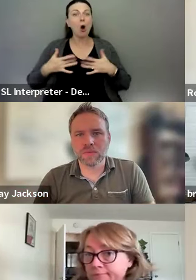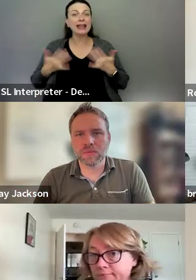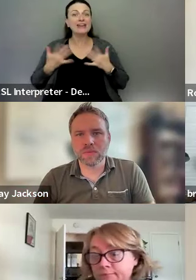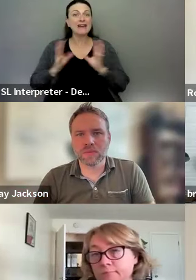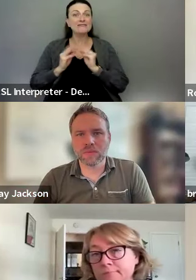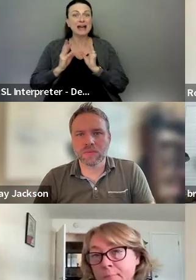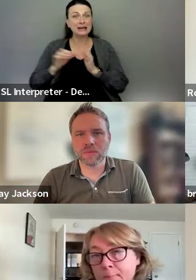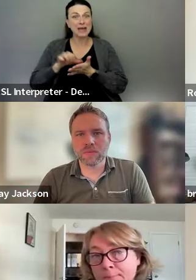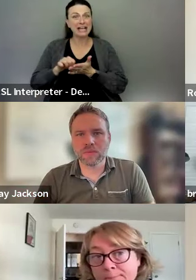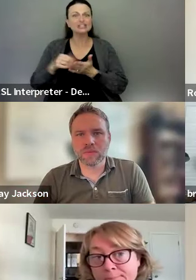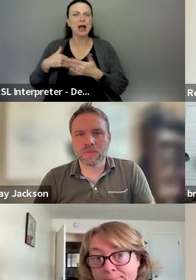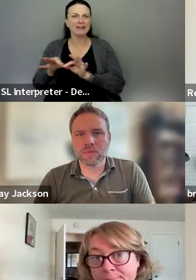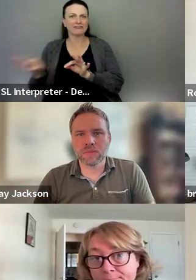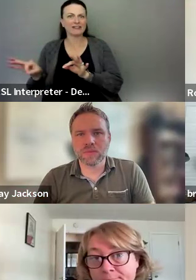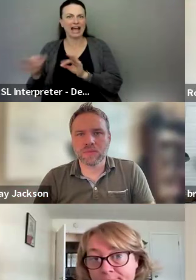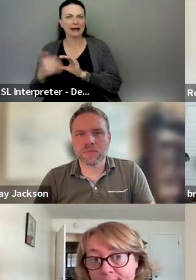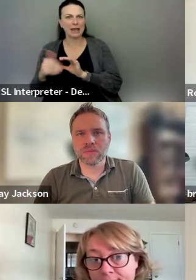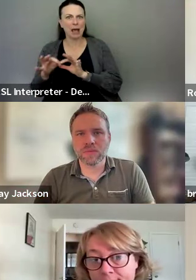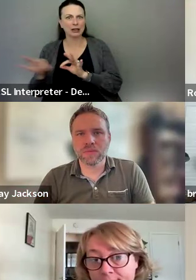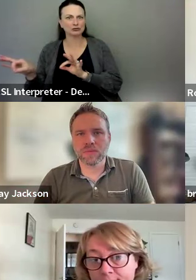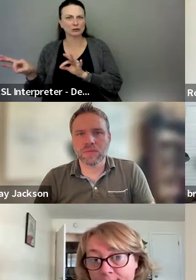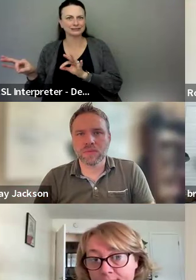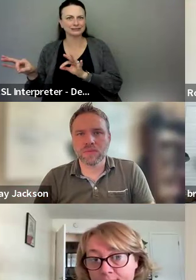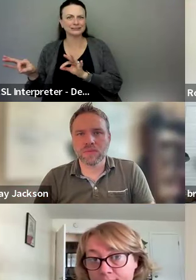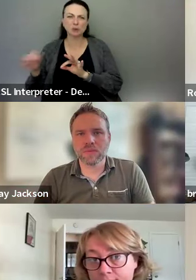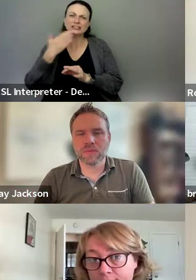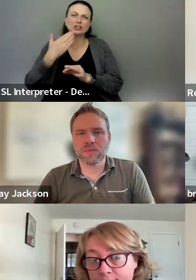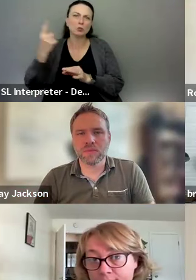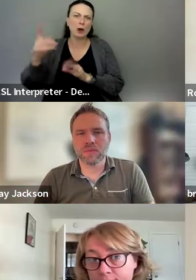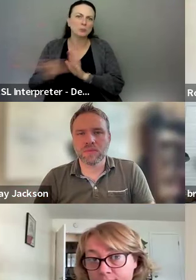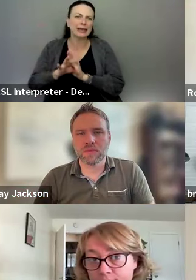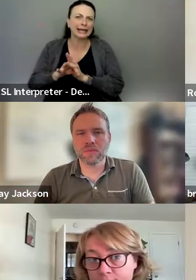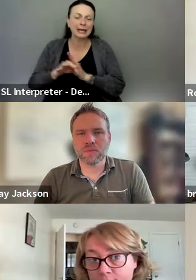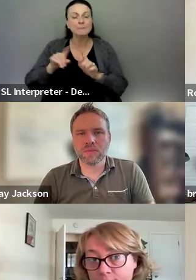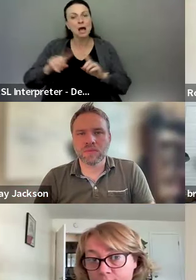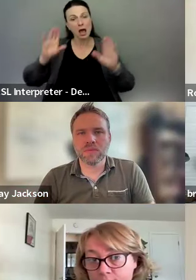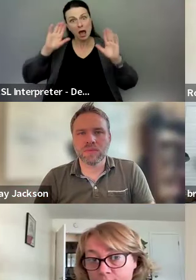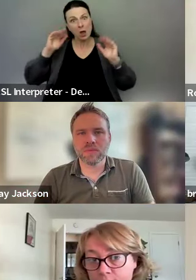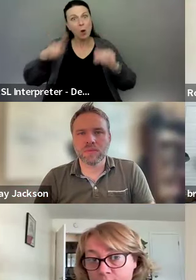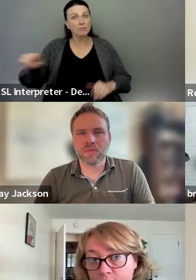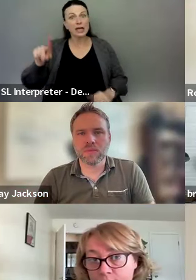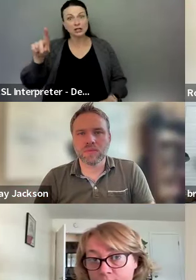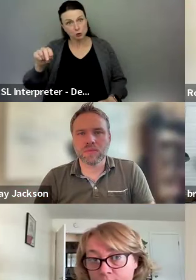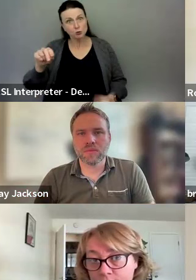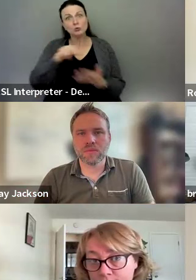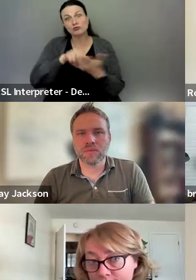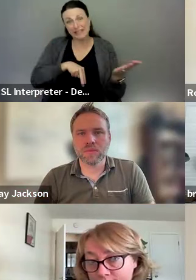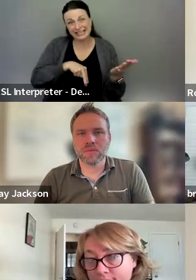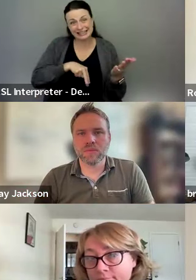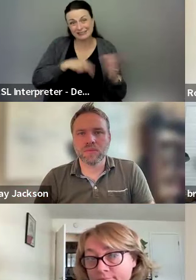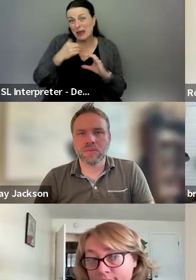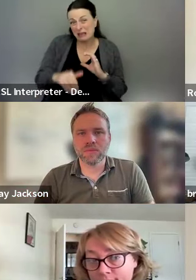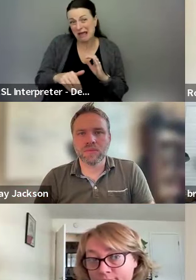there's an email address, so that's a logical one. Again, like, I hope they do read